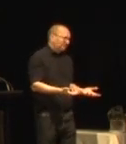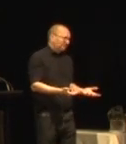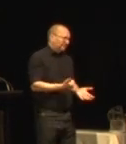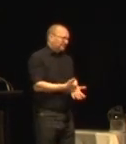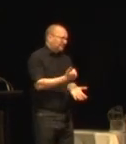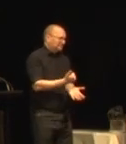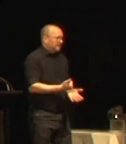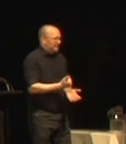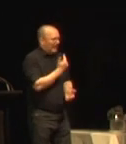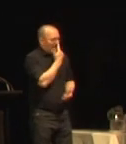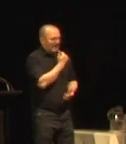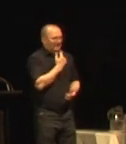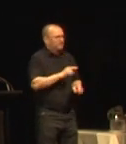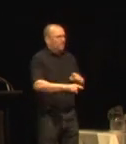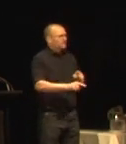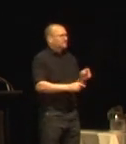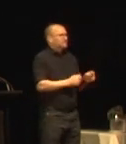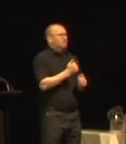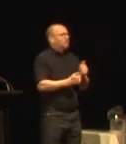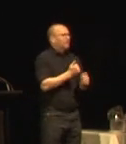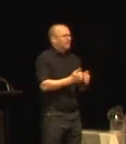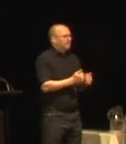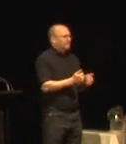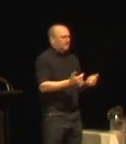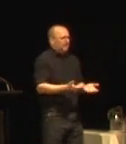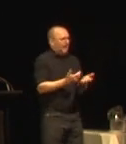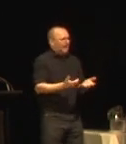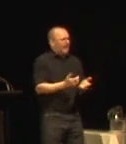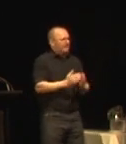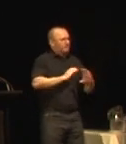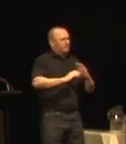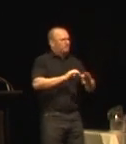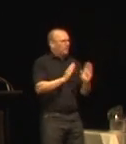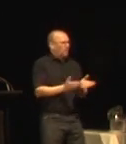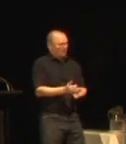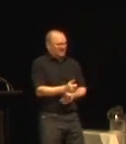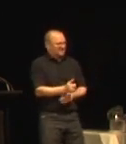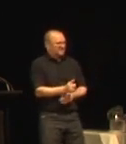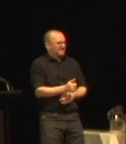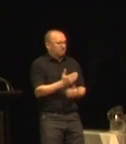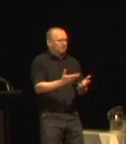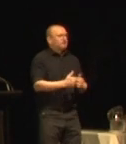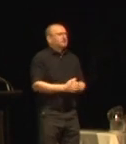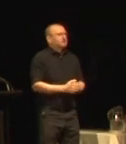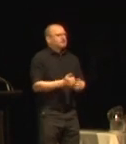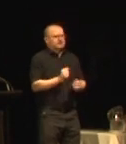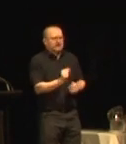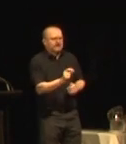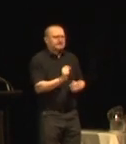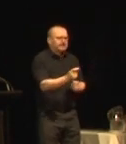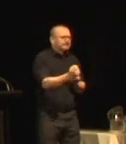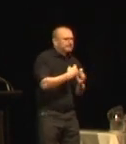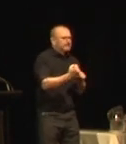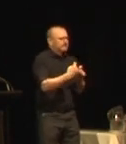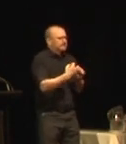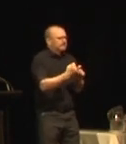ubiquitous communication and play platform in the world. And as we get to know her and as she asks us questions about ourselves, she tells us